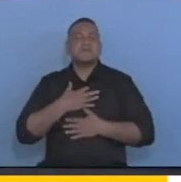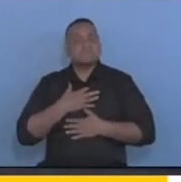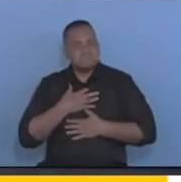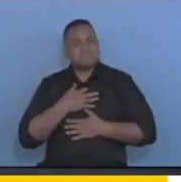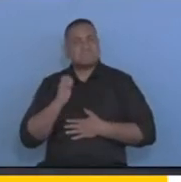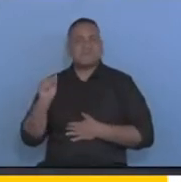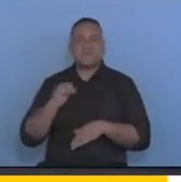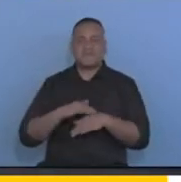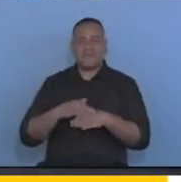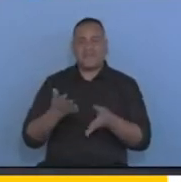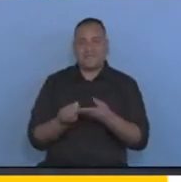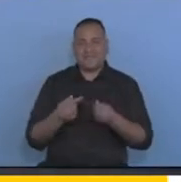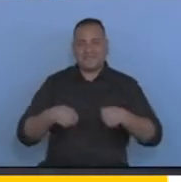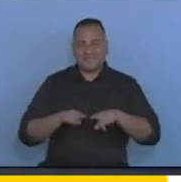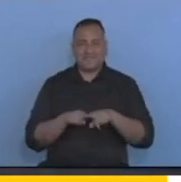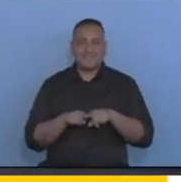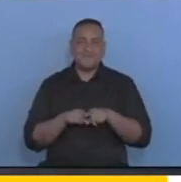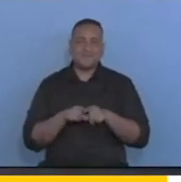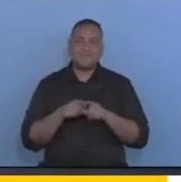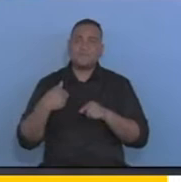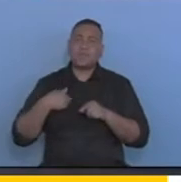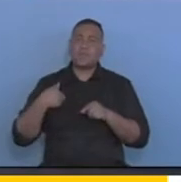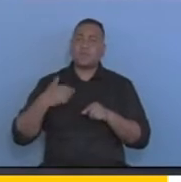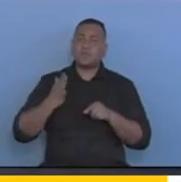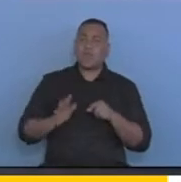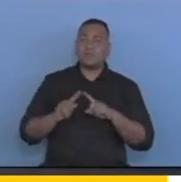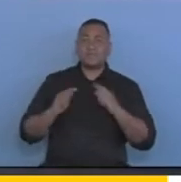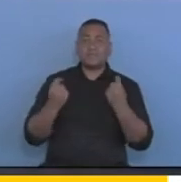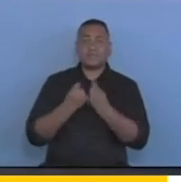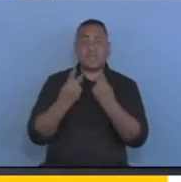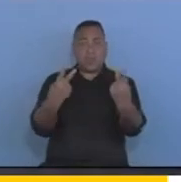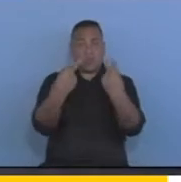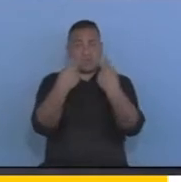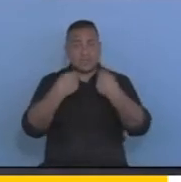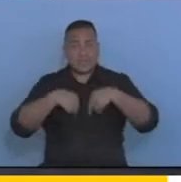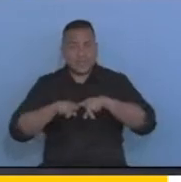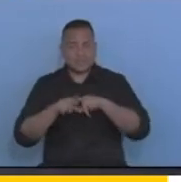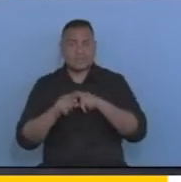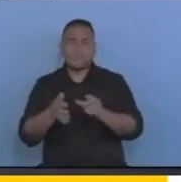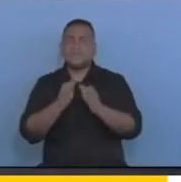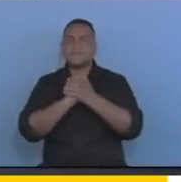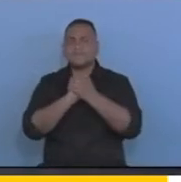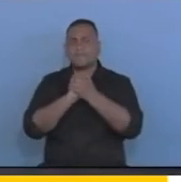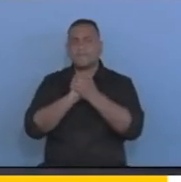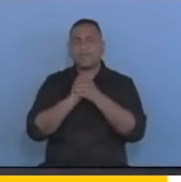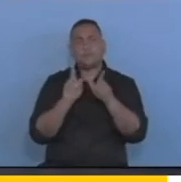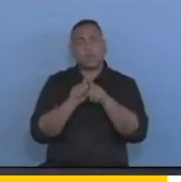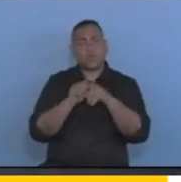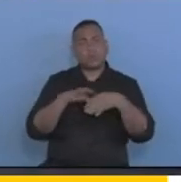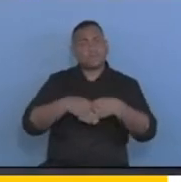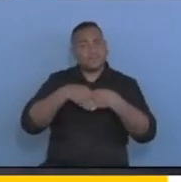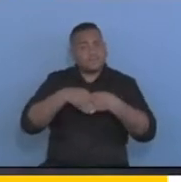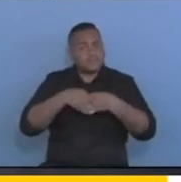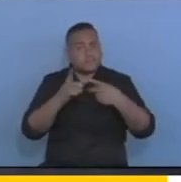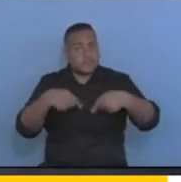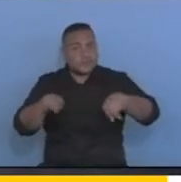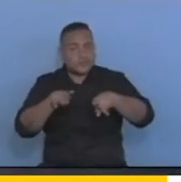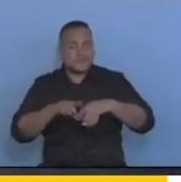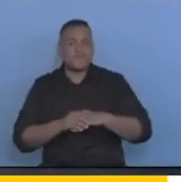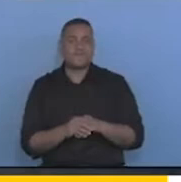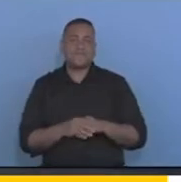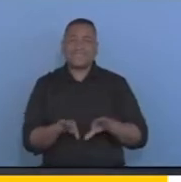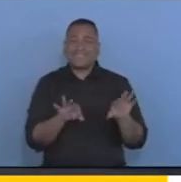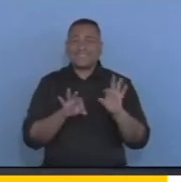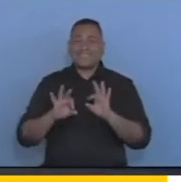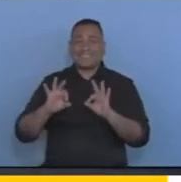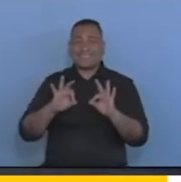and just on behalf of the people watching this, let me just say congratulations and well done. Well this done. Is an amazing, absolutely. I actually feel